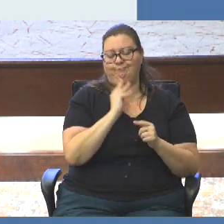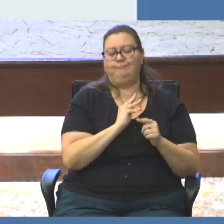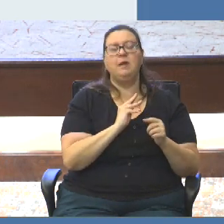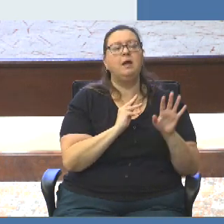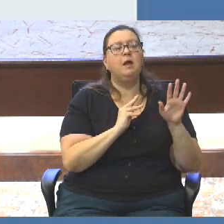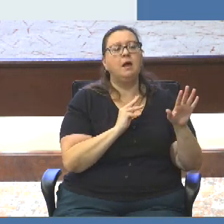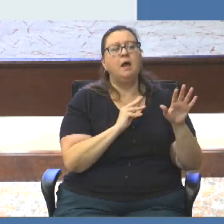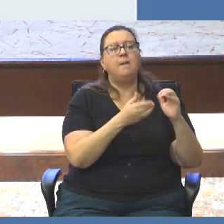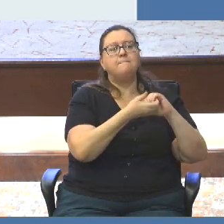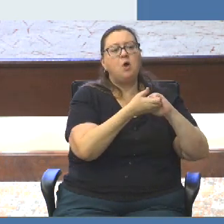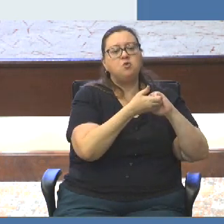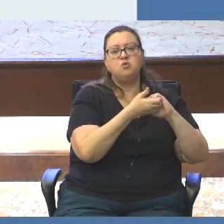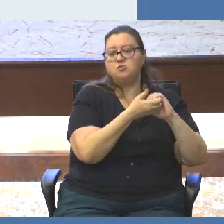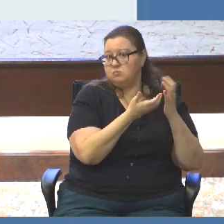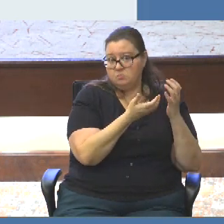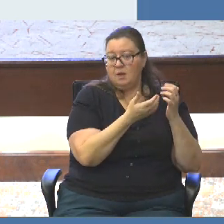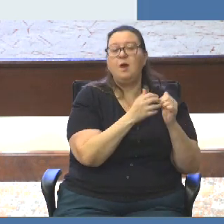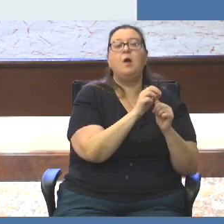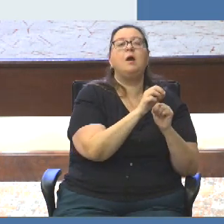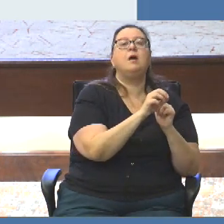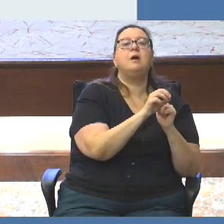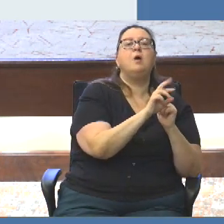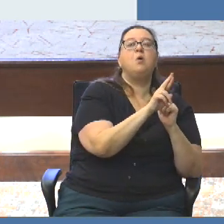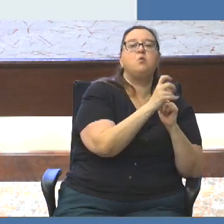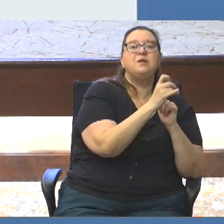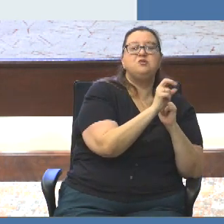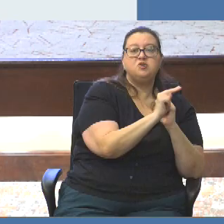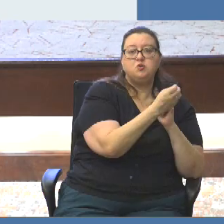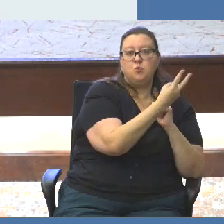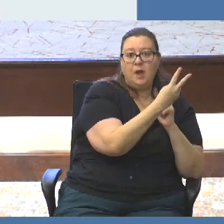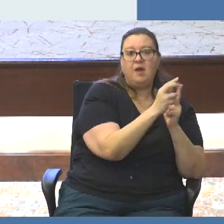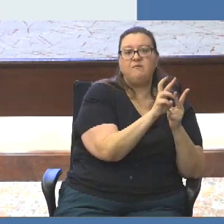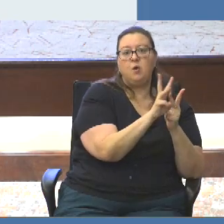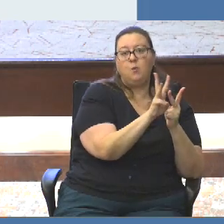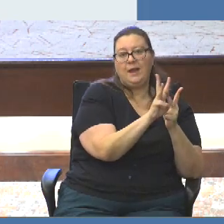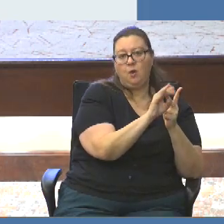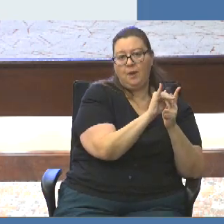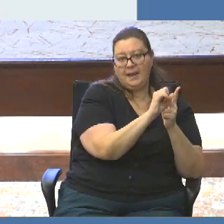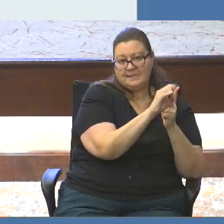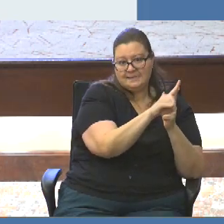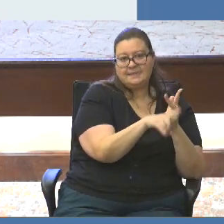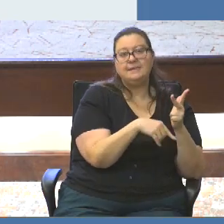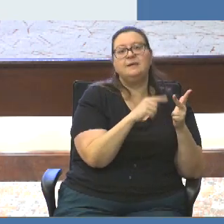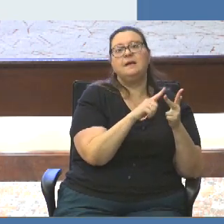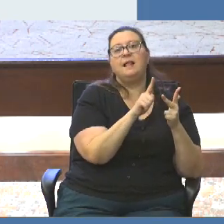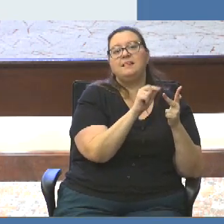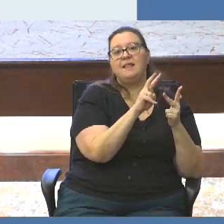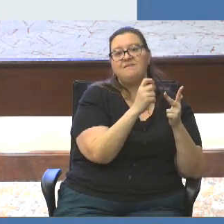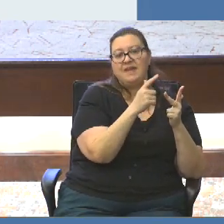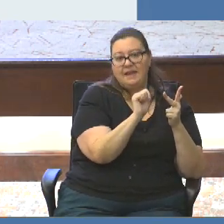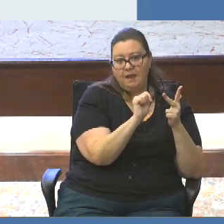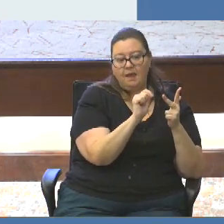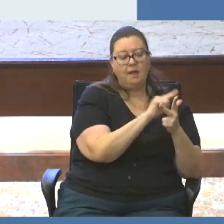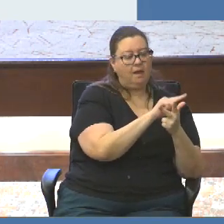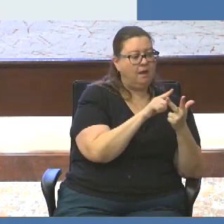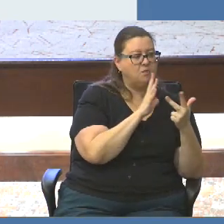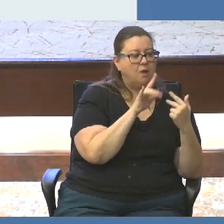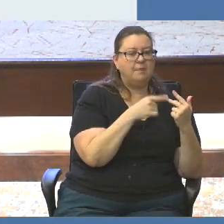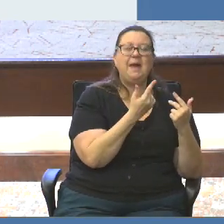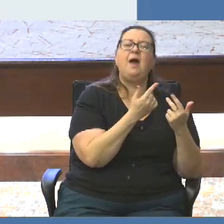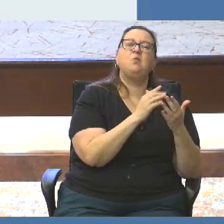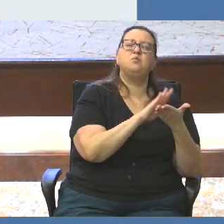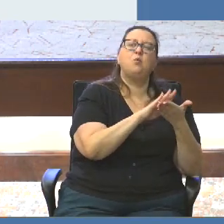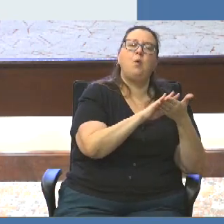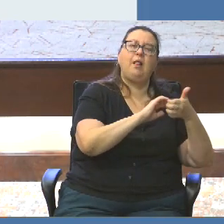Region 12, Waco ISD, Rappaport, La Vega, and those conversations focused on school collaboration and